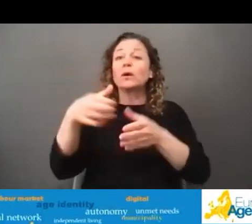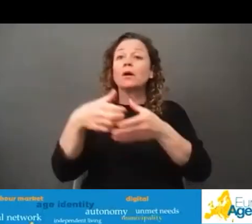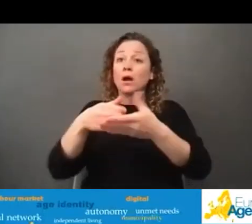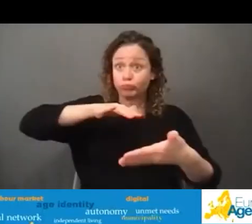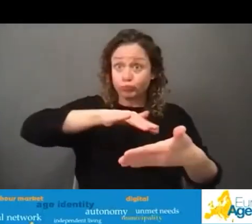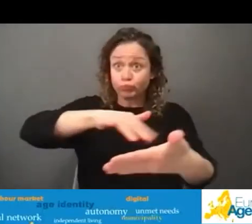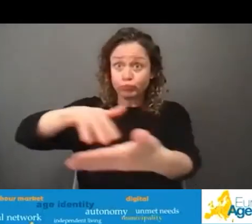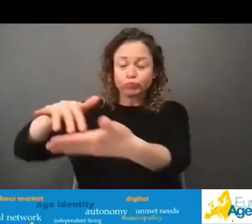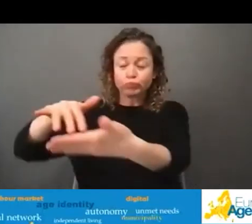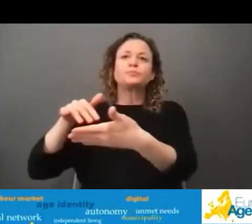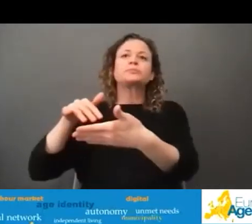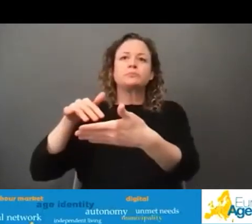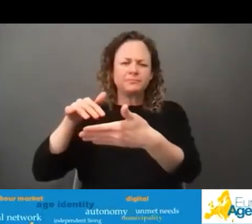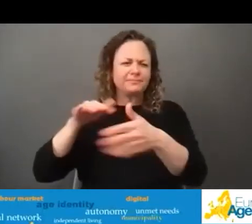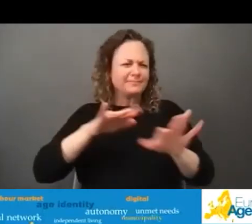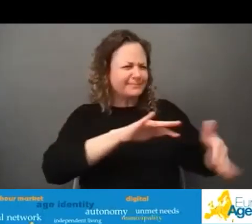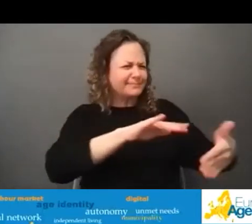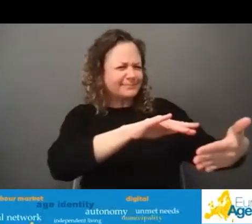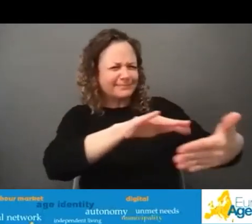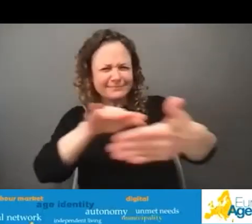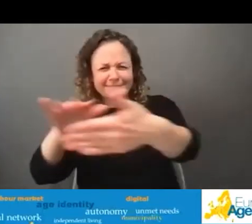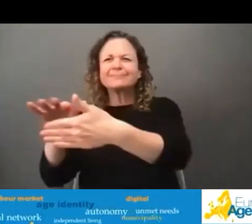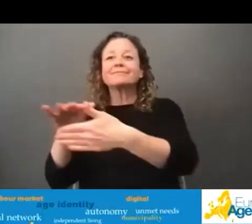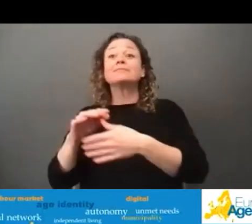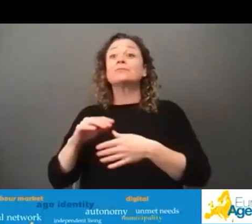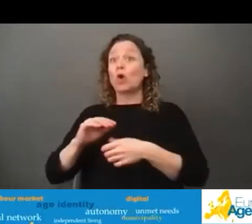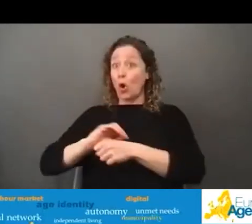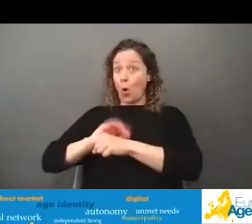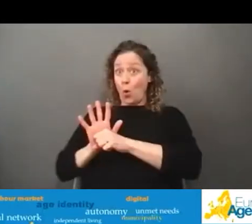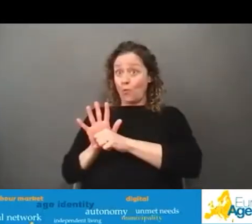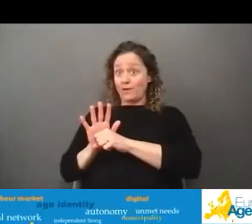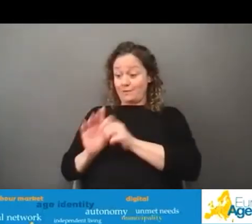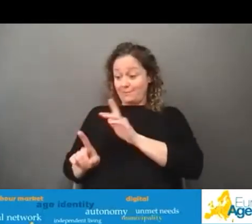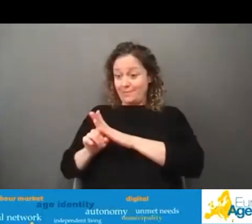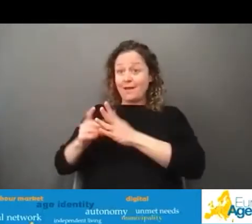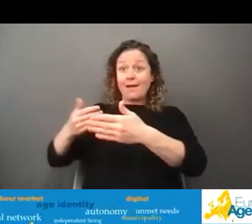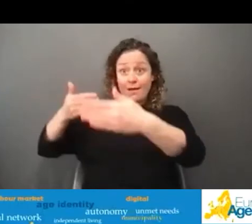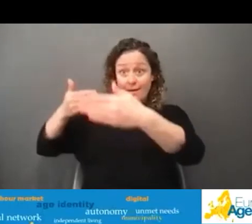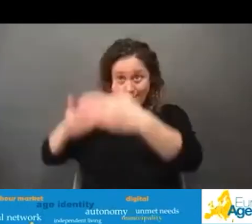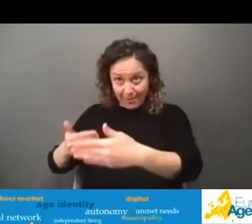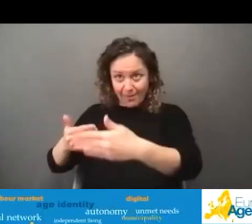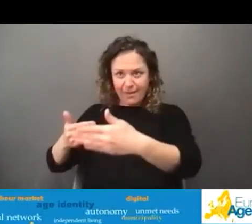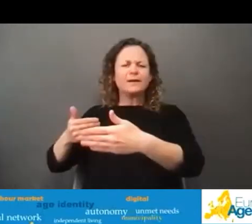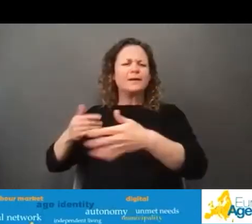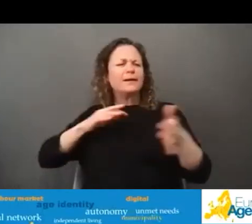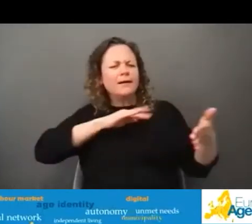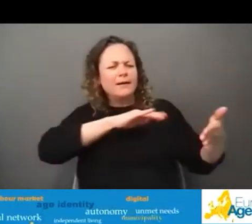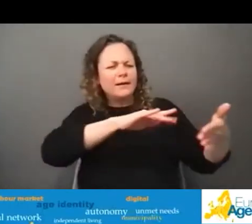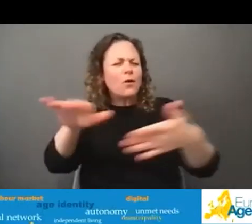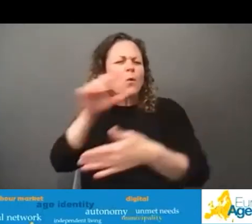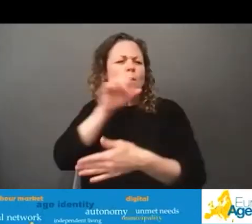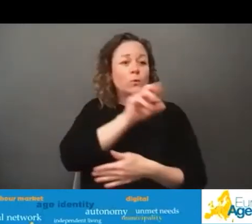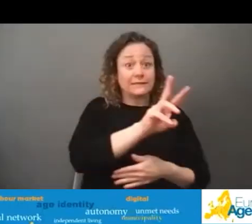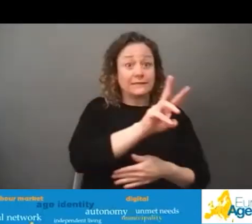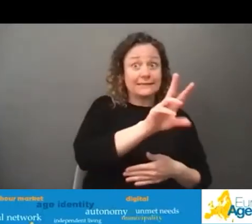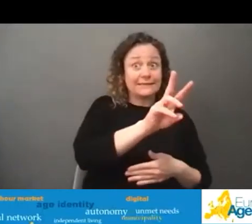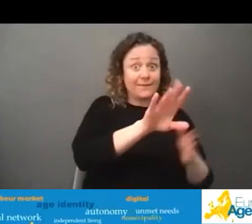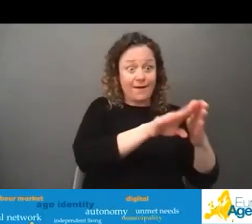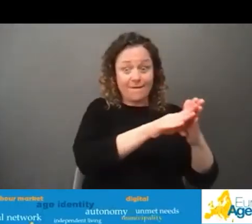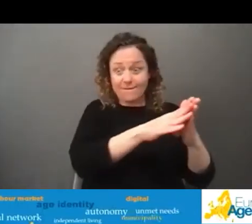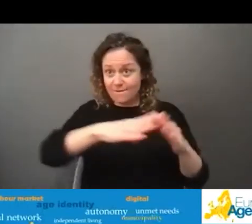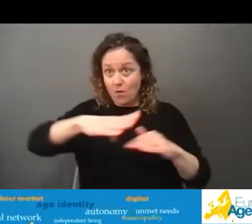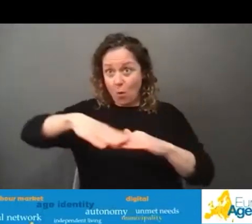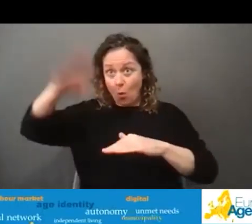that through the COVID time period, 23% of Canadians aged 65 and older are starting to